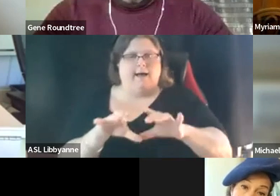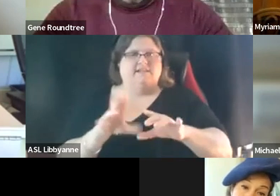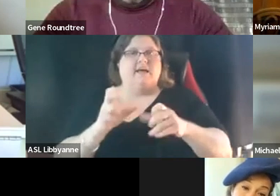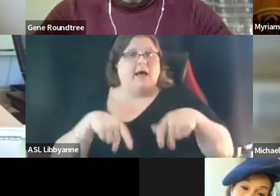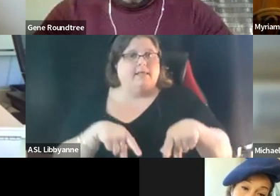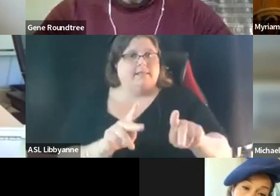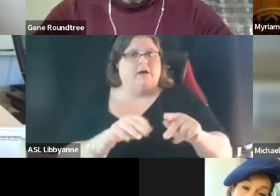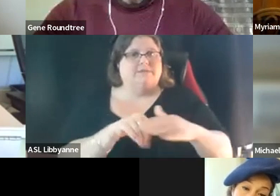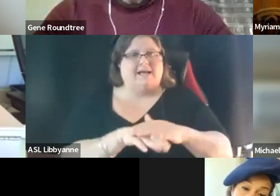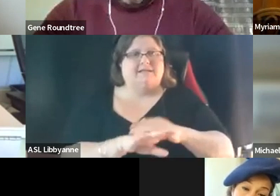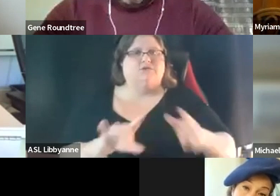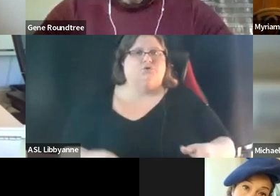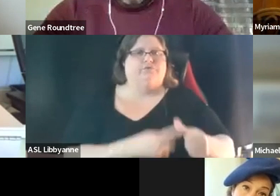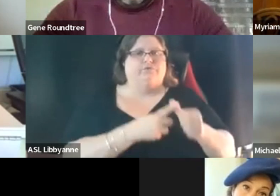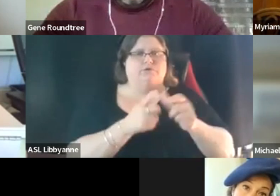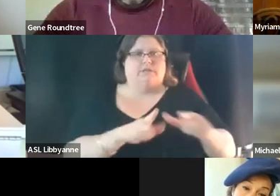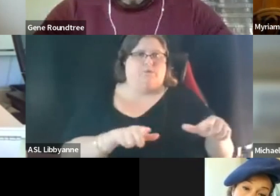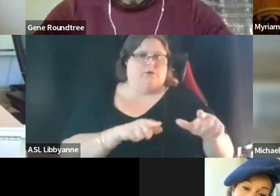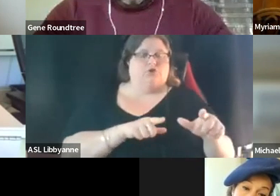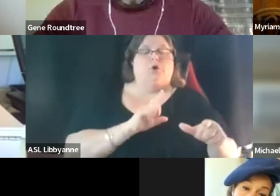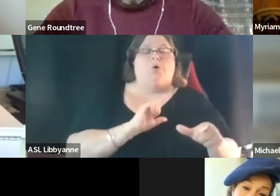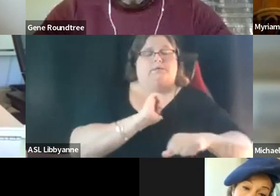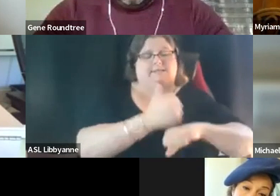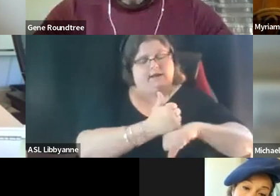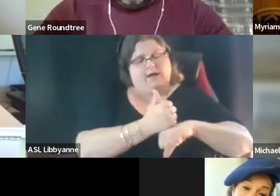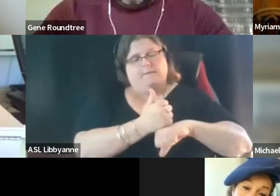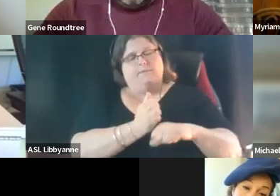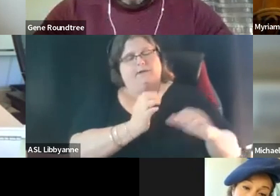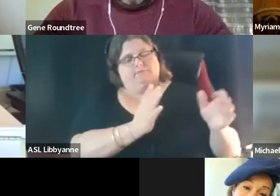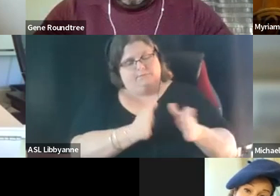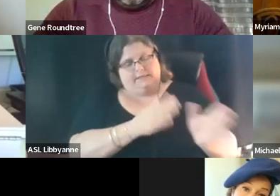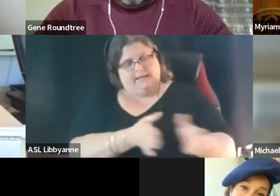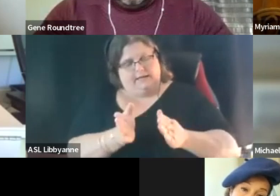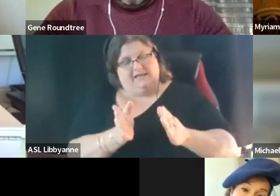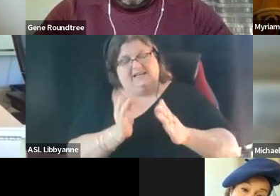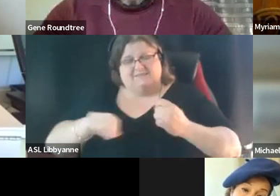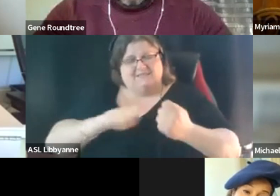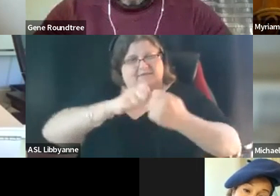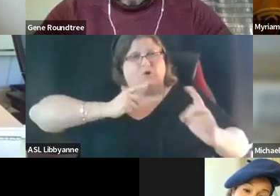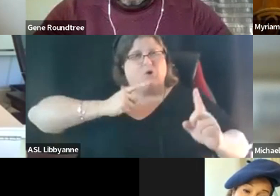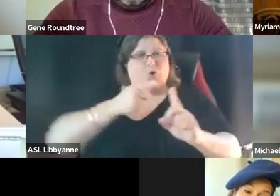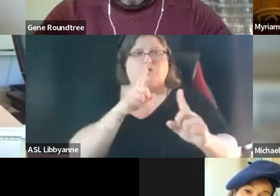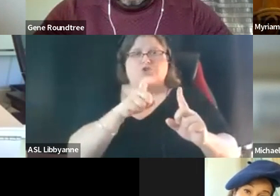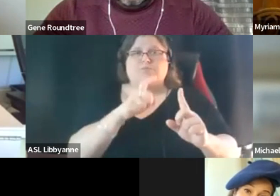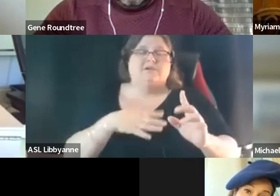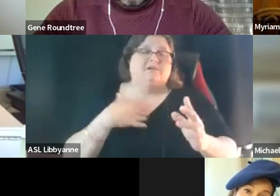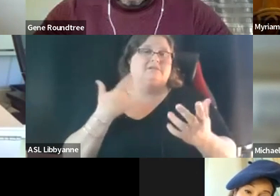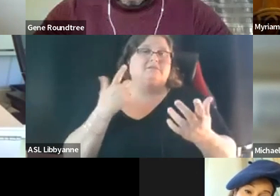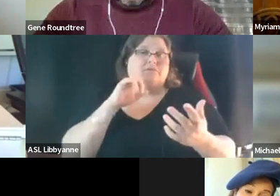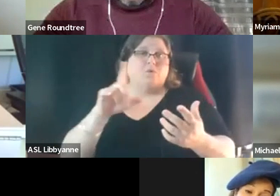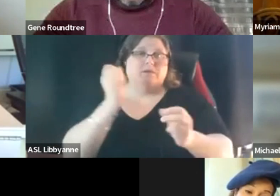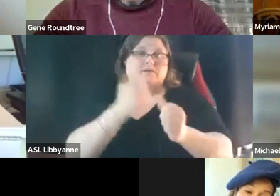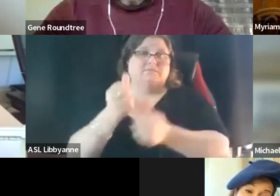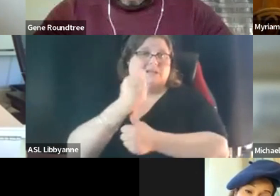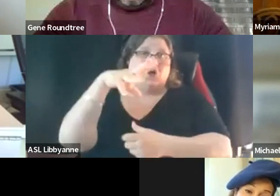and implementing a plan should be a specific goal of a new superintendent and should be explicitly included in the job